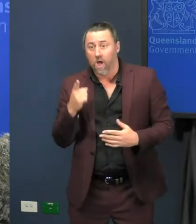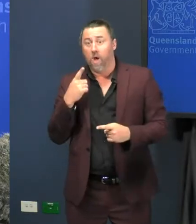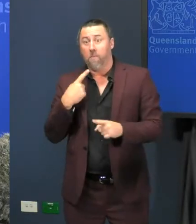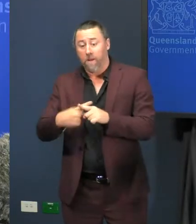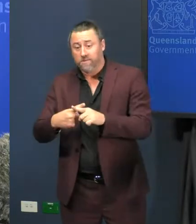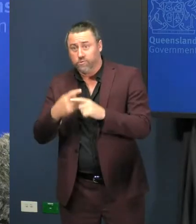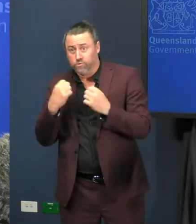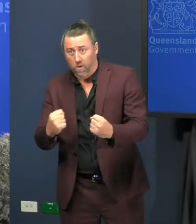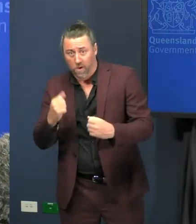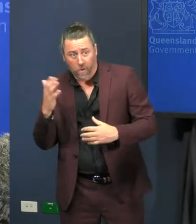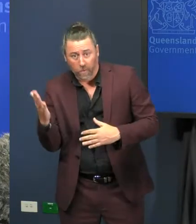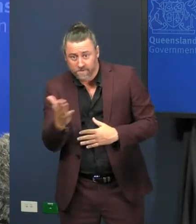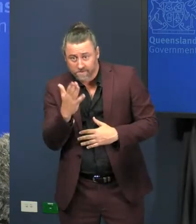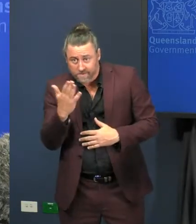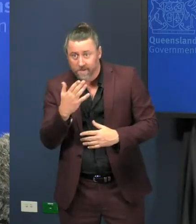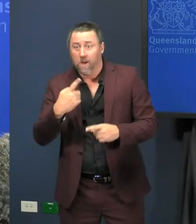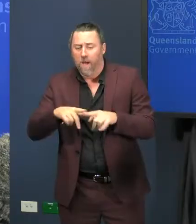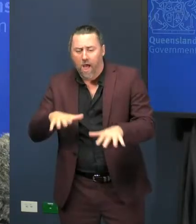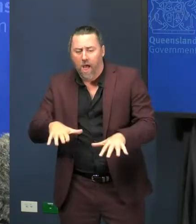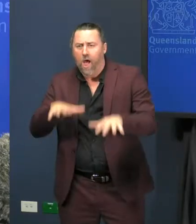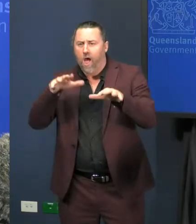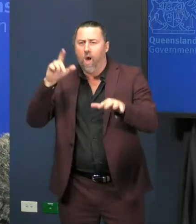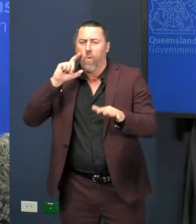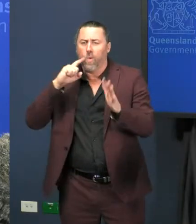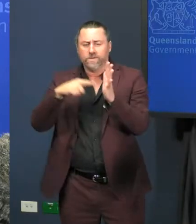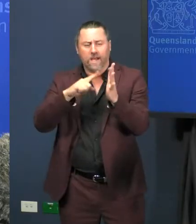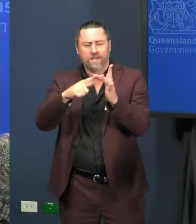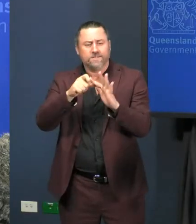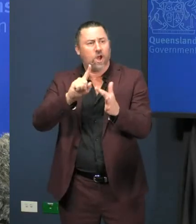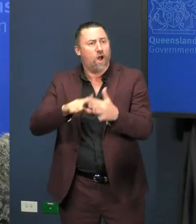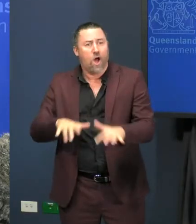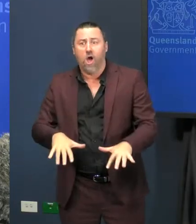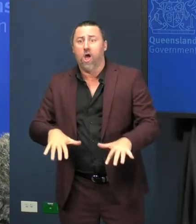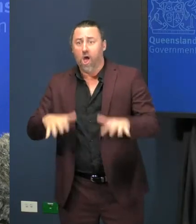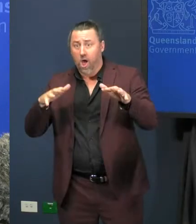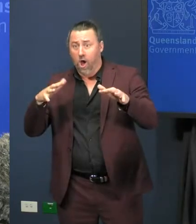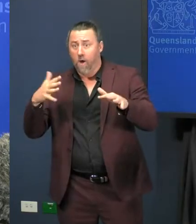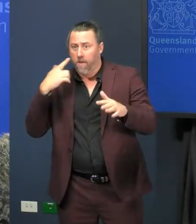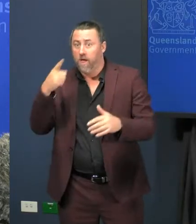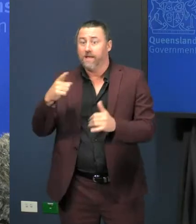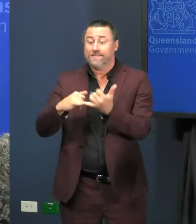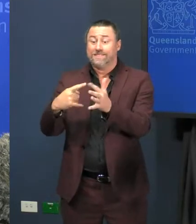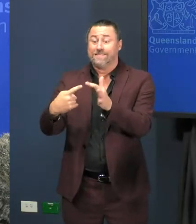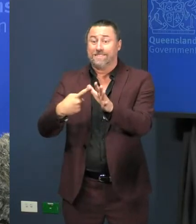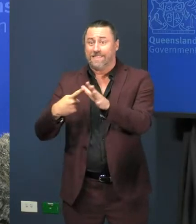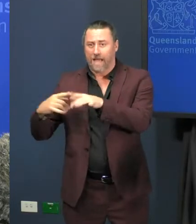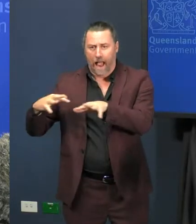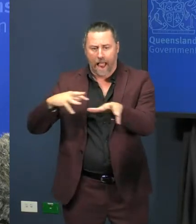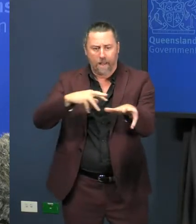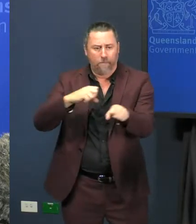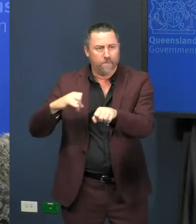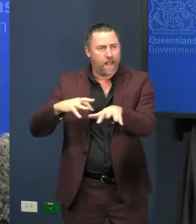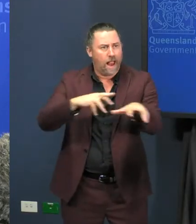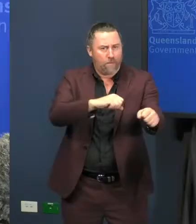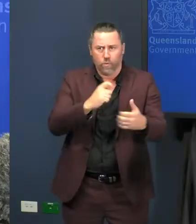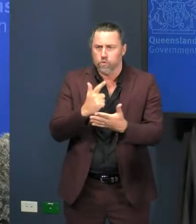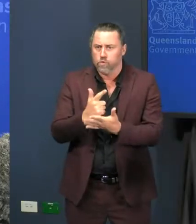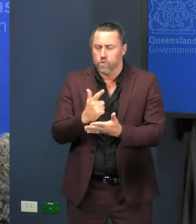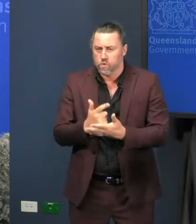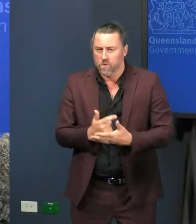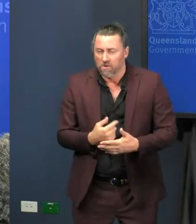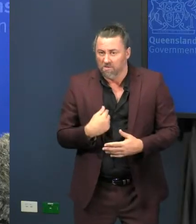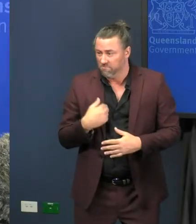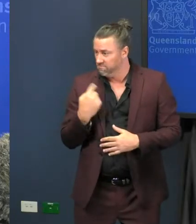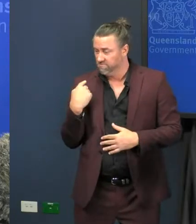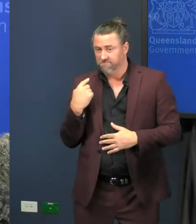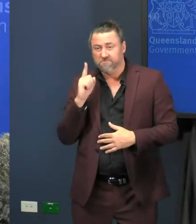warning, coupled with some pretty high tides, there is the real risk of further coastal erosion. I've been on the phone for the